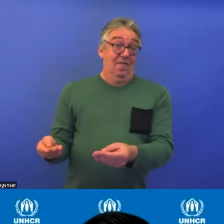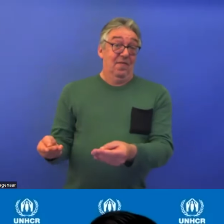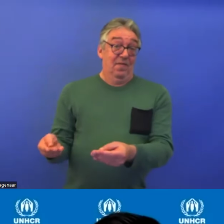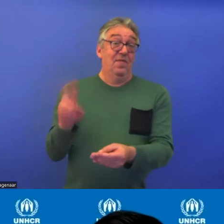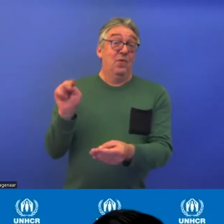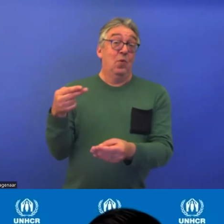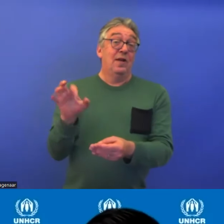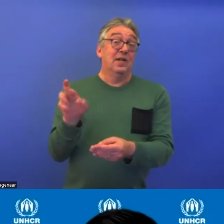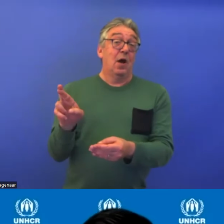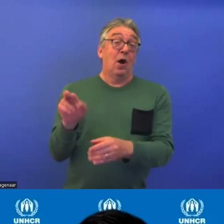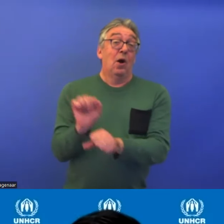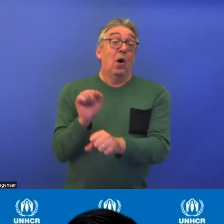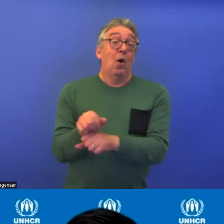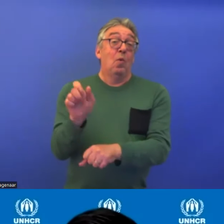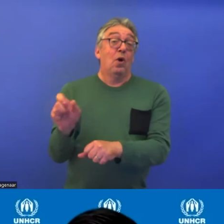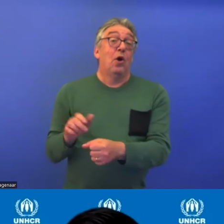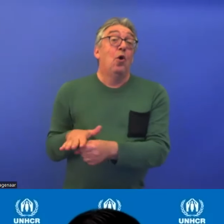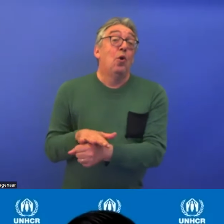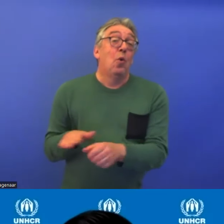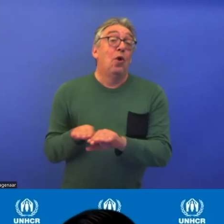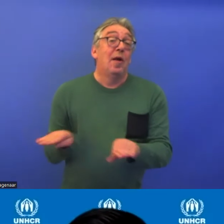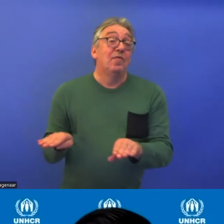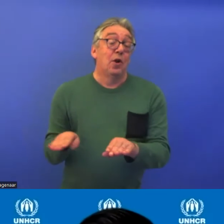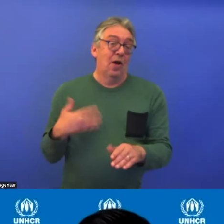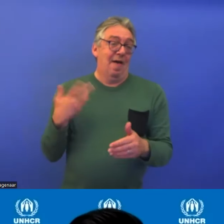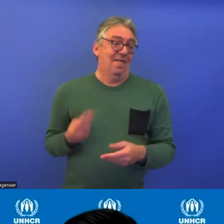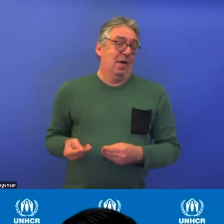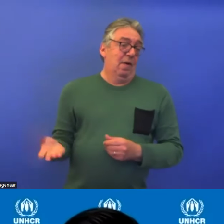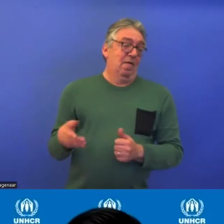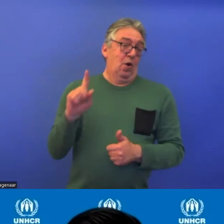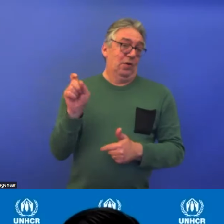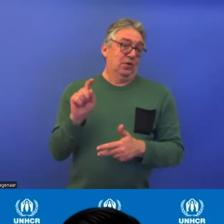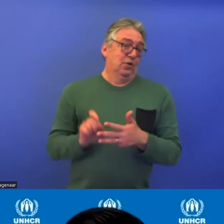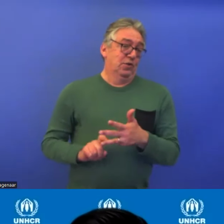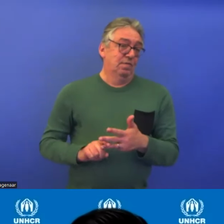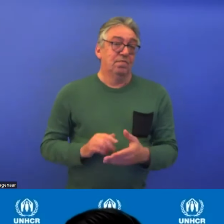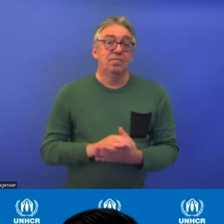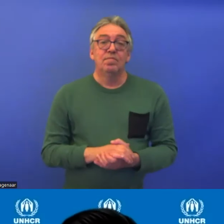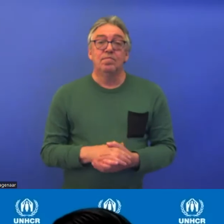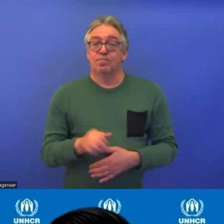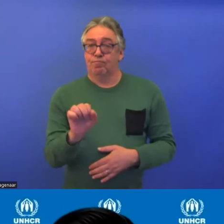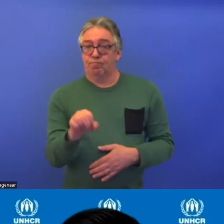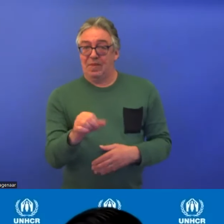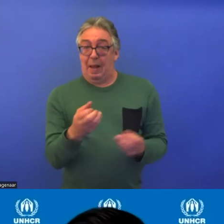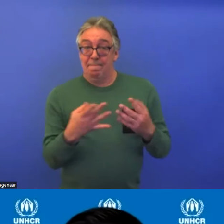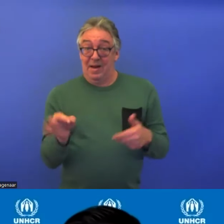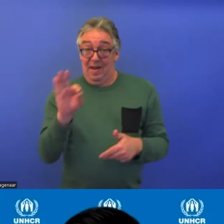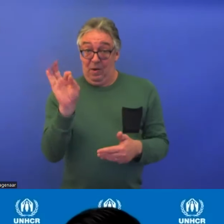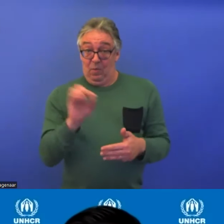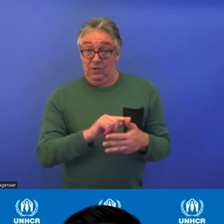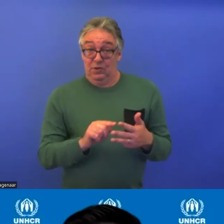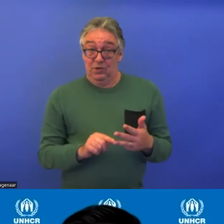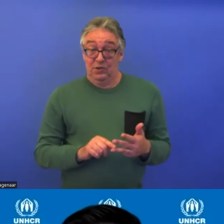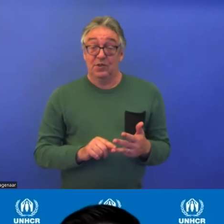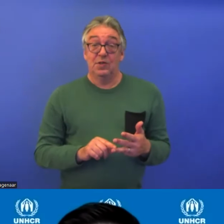apply. Thank you. Thank you, Peter. And I guess many of these questions won't be